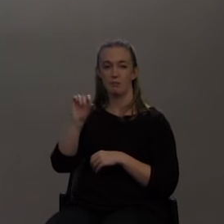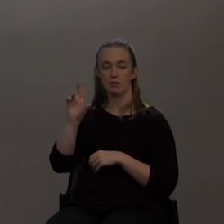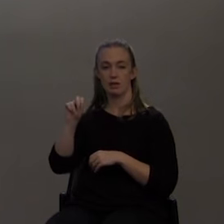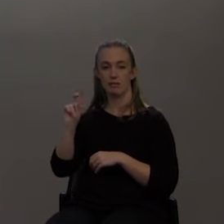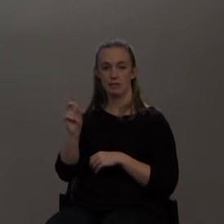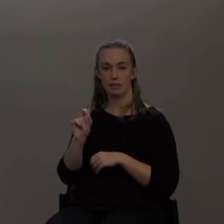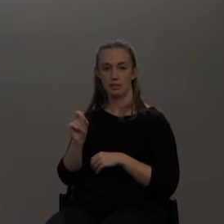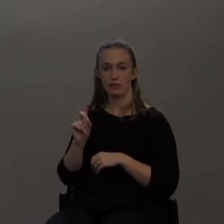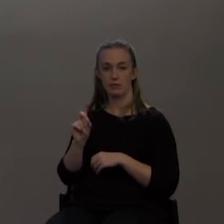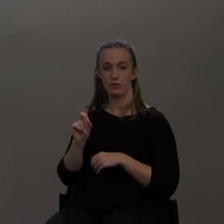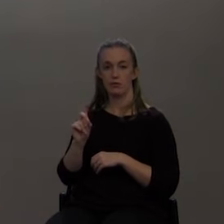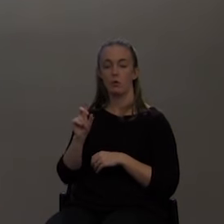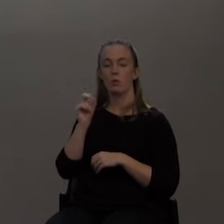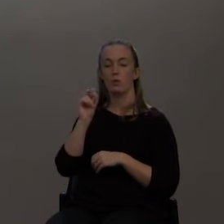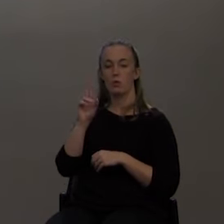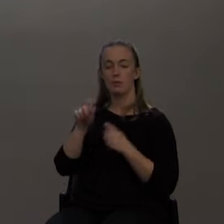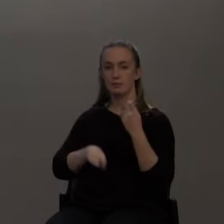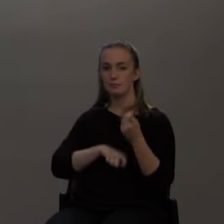spaces like office space.